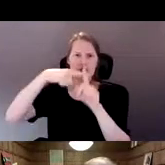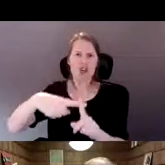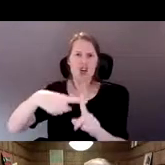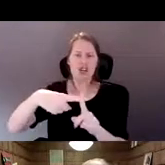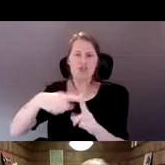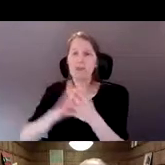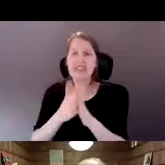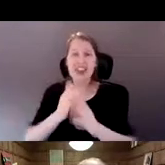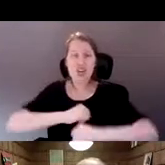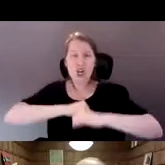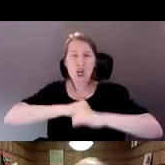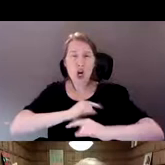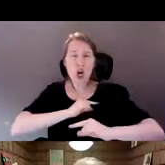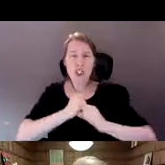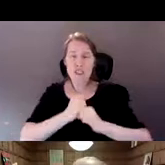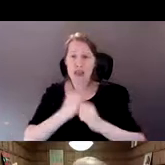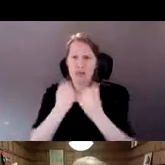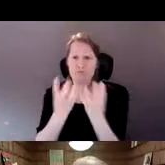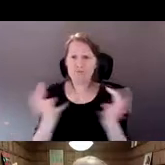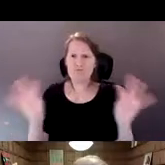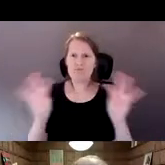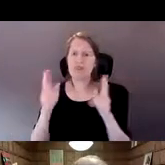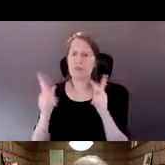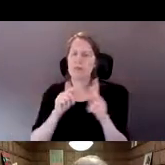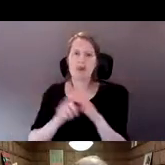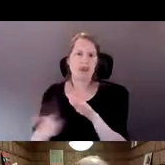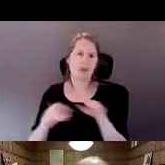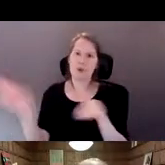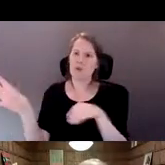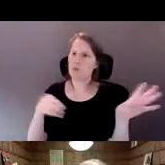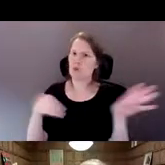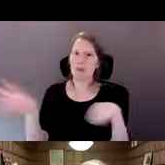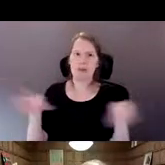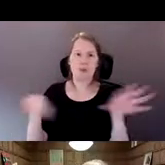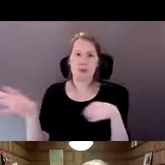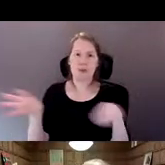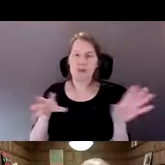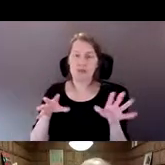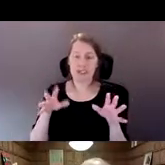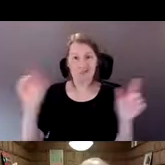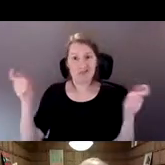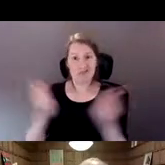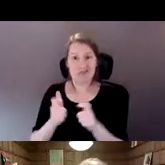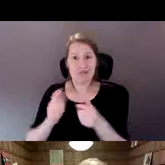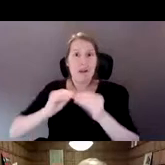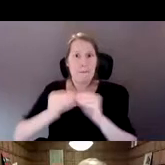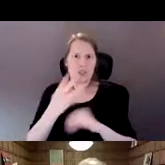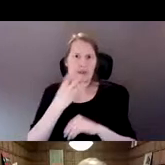camp, creating a dramatic depopulation of Europe's Jews. If I could have the next slide.